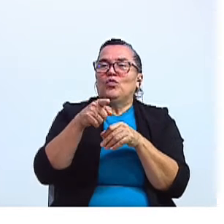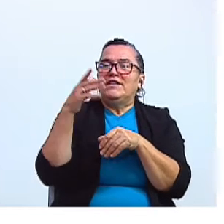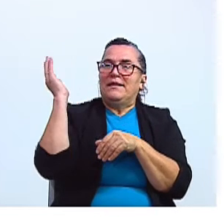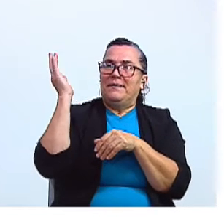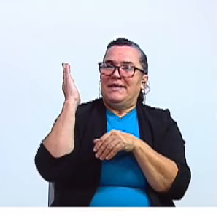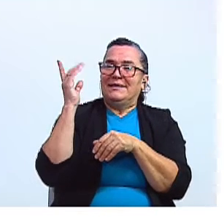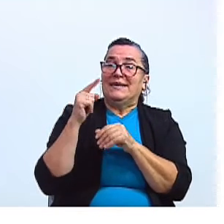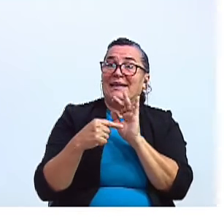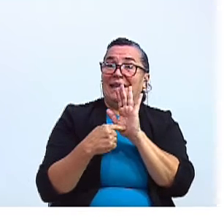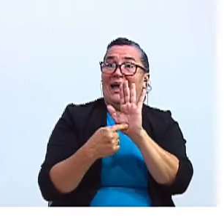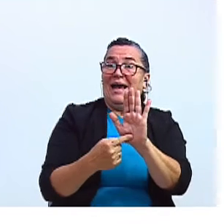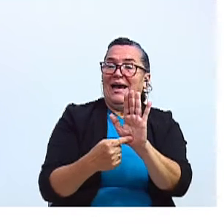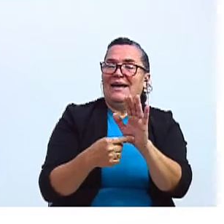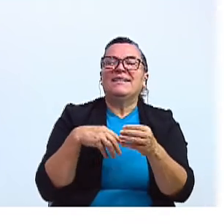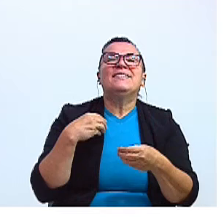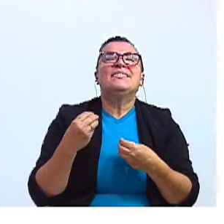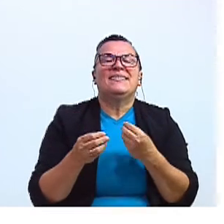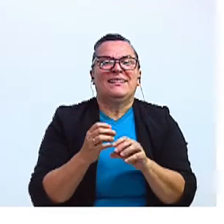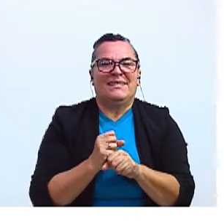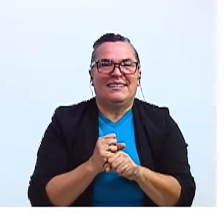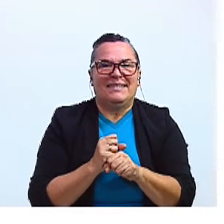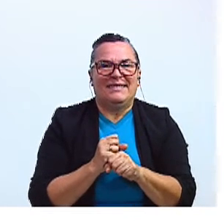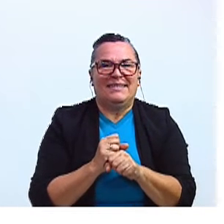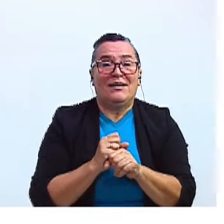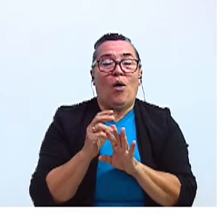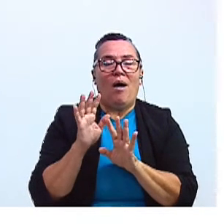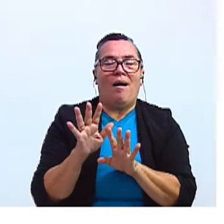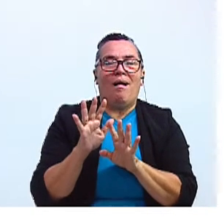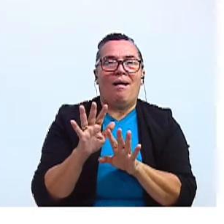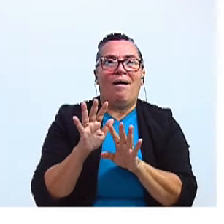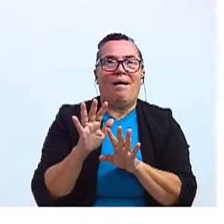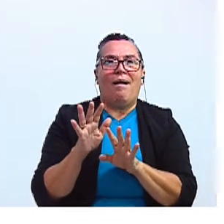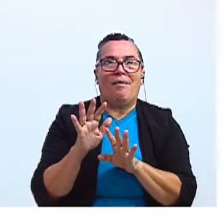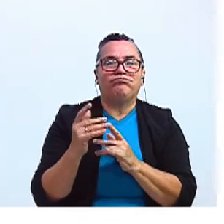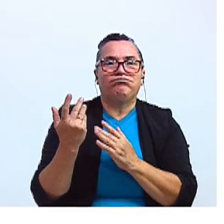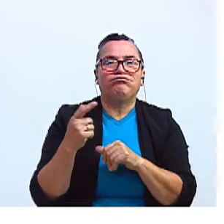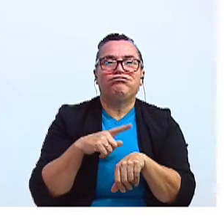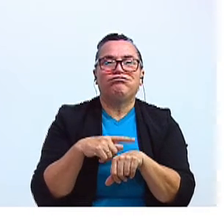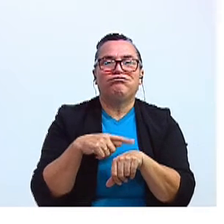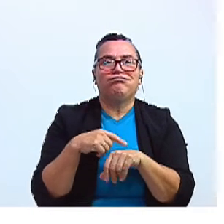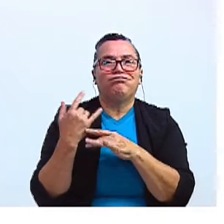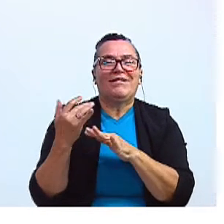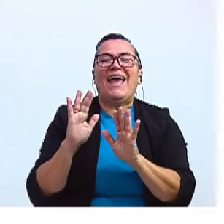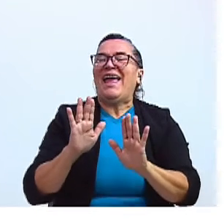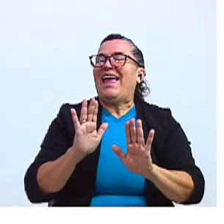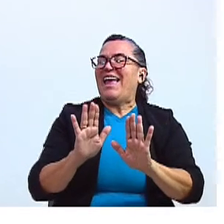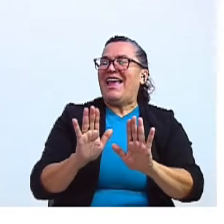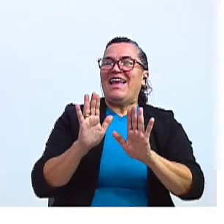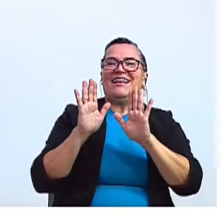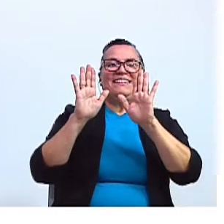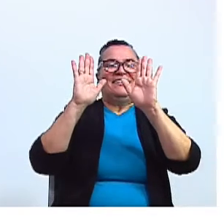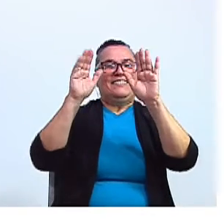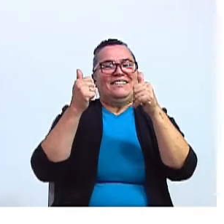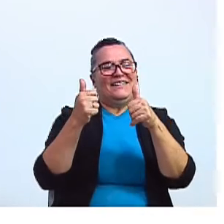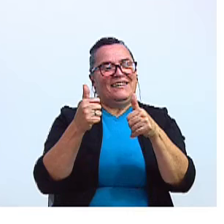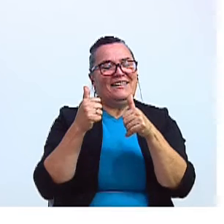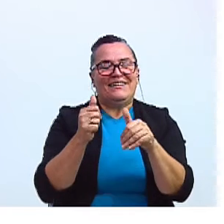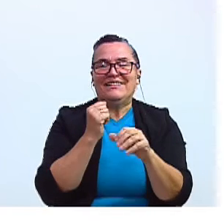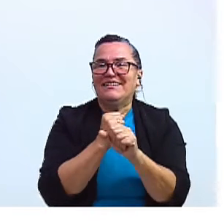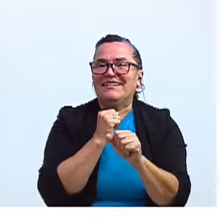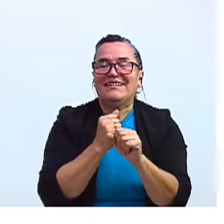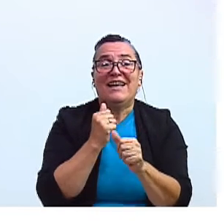that. Let's do it. Okay, very good. Excellent, excellent, very good